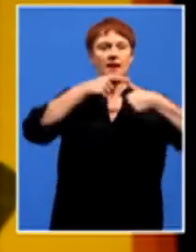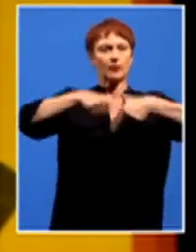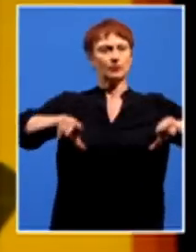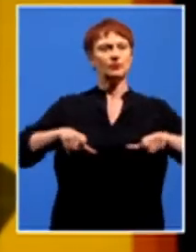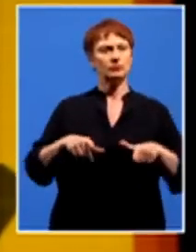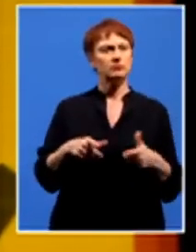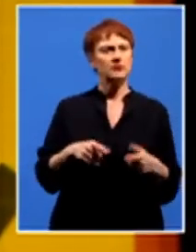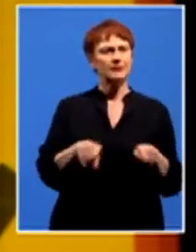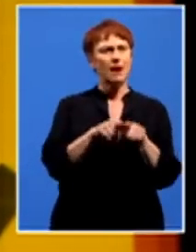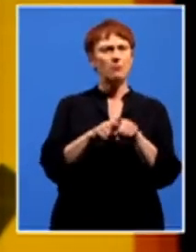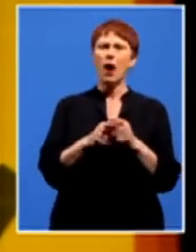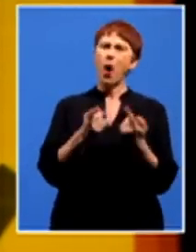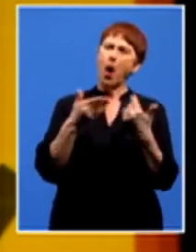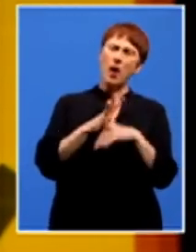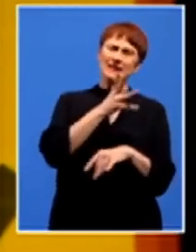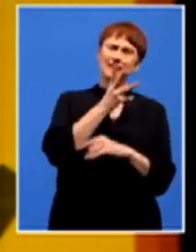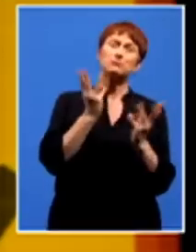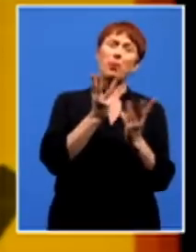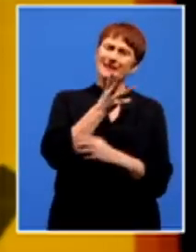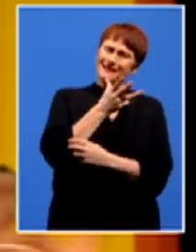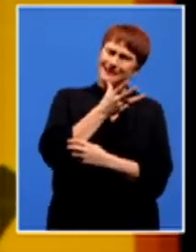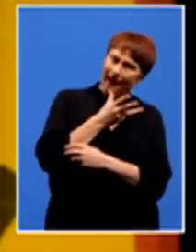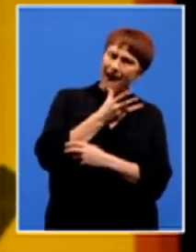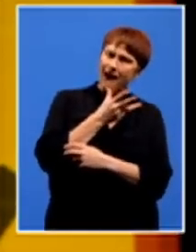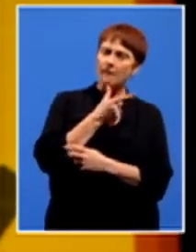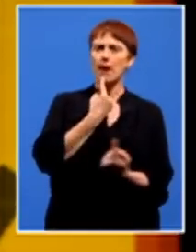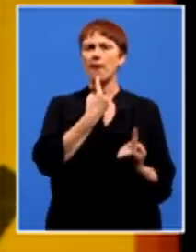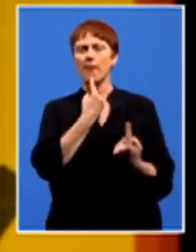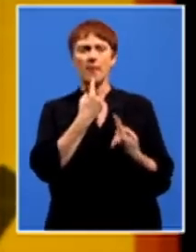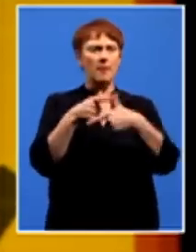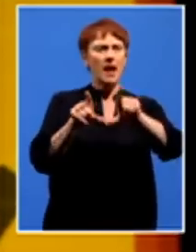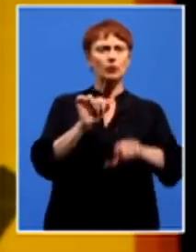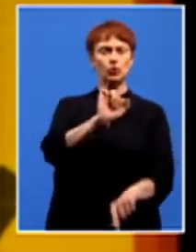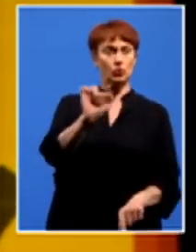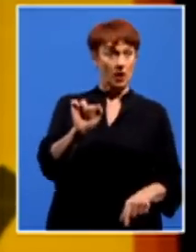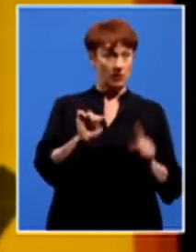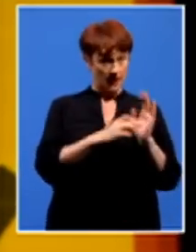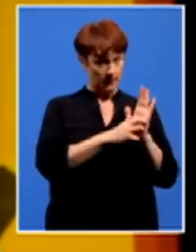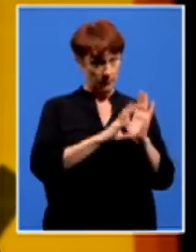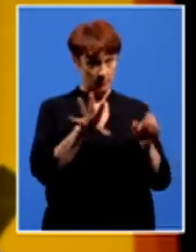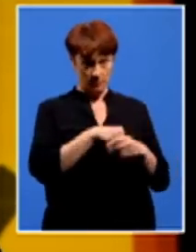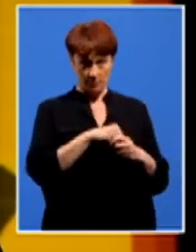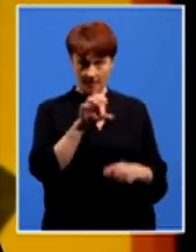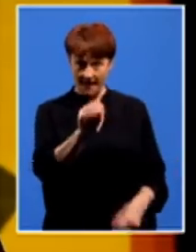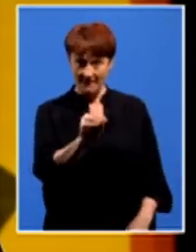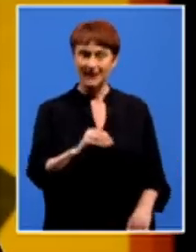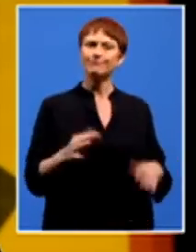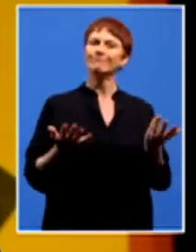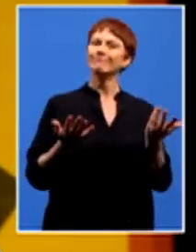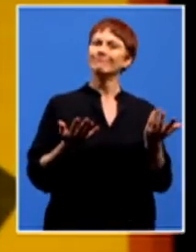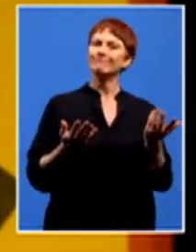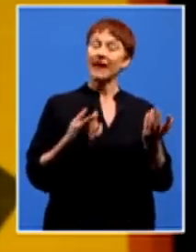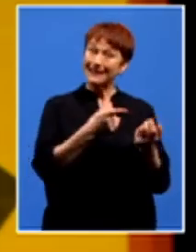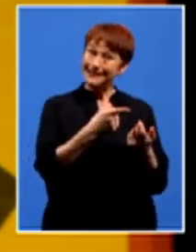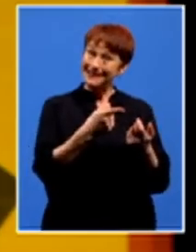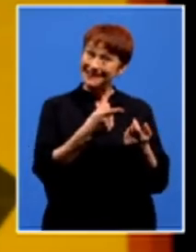languages that are spoken in the mainstream. So you still have work that's relegated related to the African language stations.